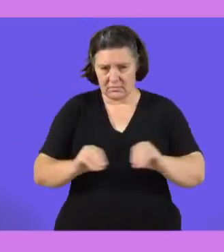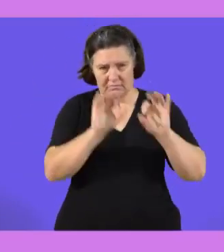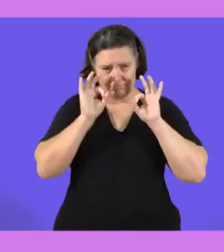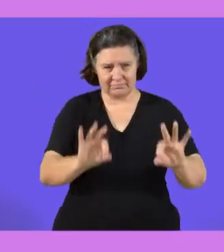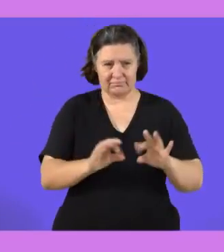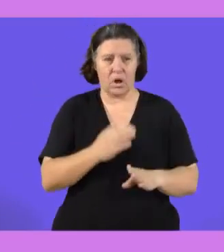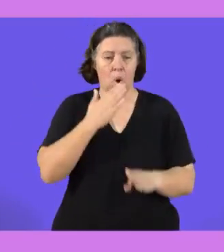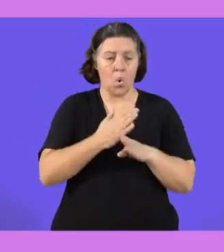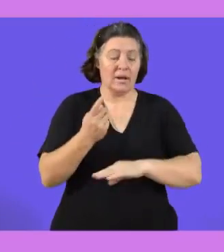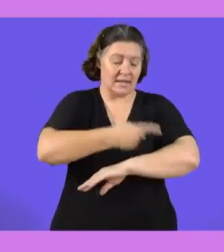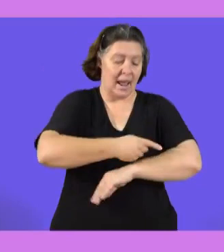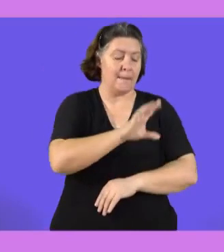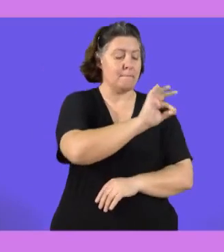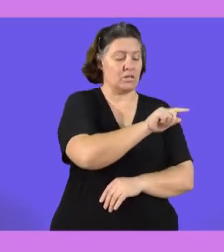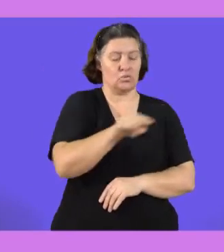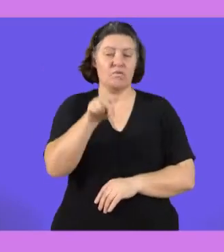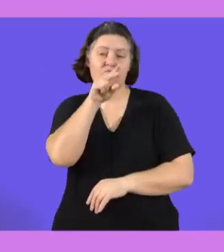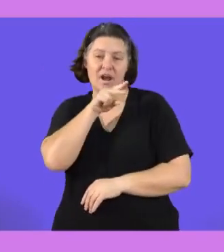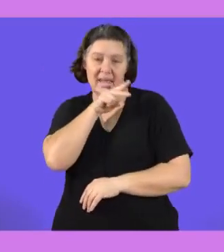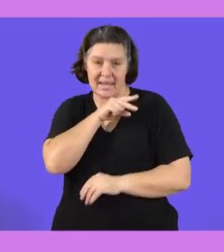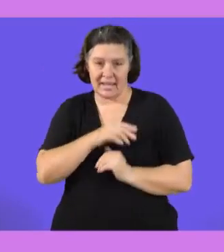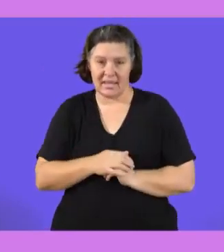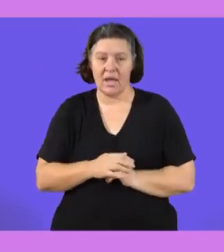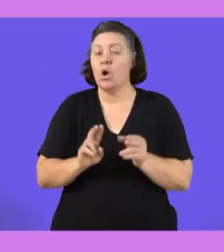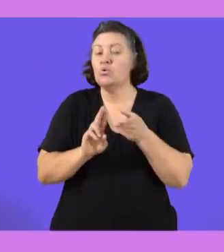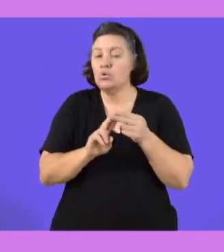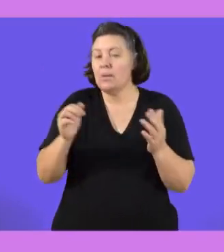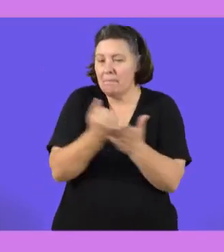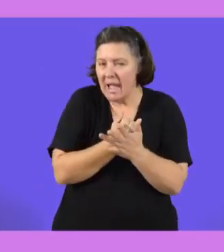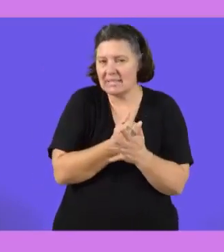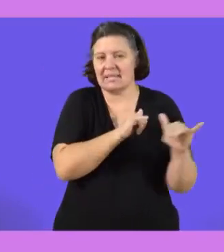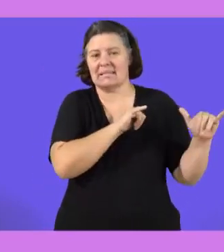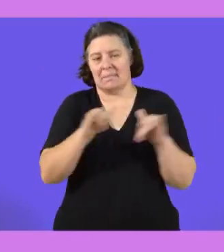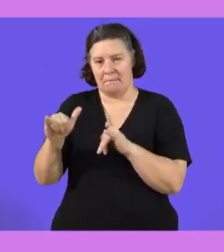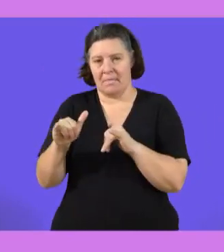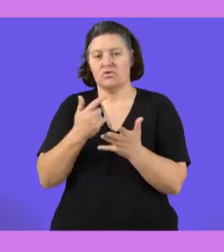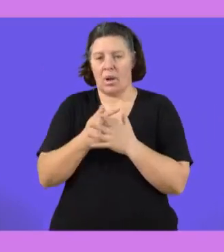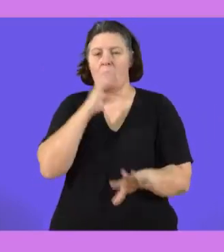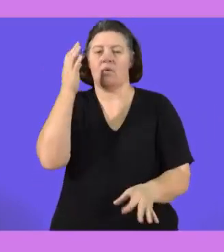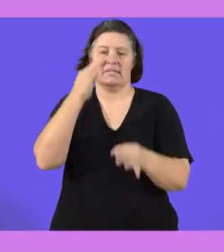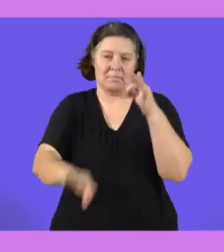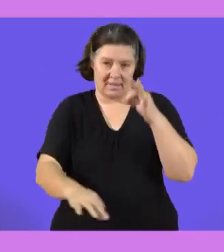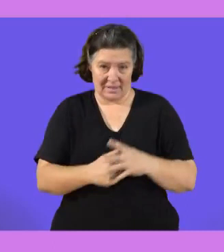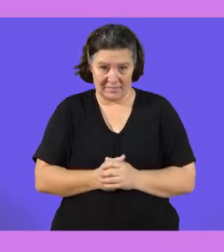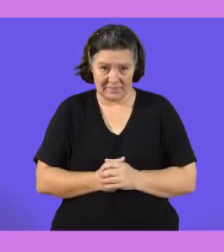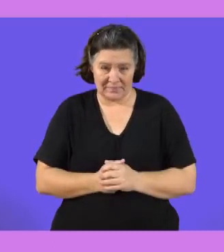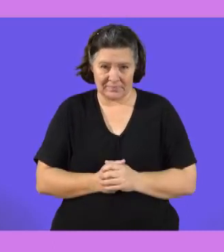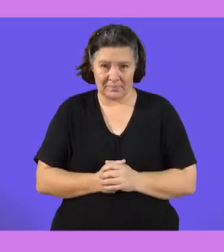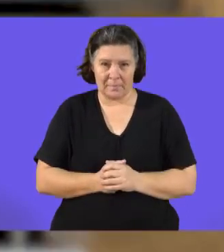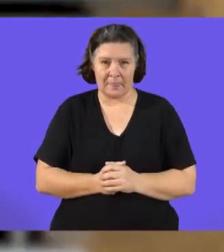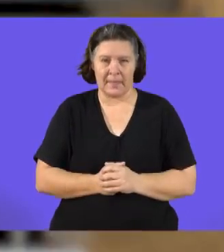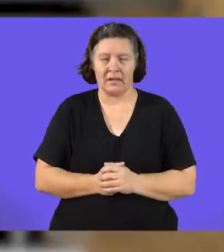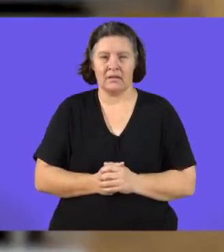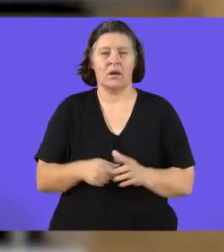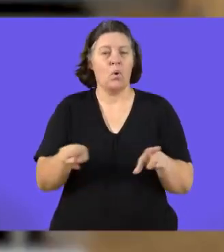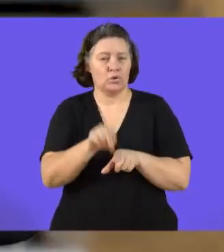note here, working days are from Mondays to Fridays. And then remember, your units must be the same in order for you to simplify. Okay,